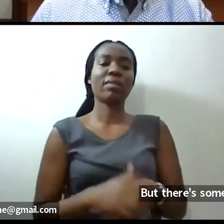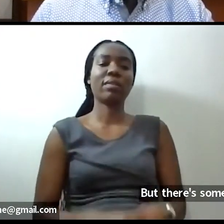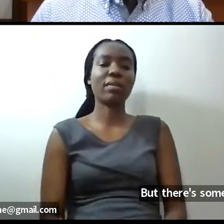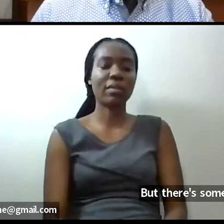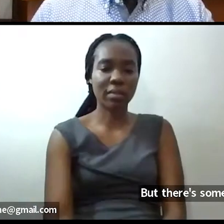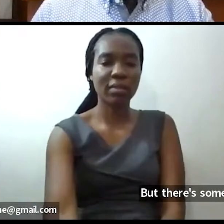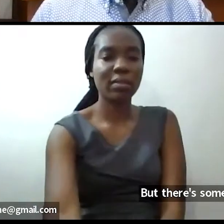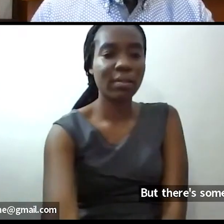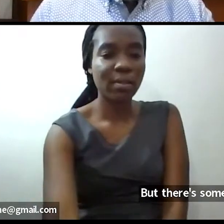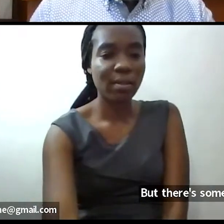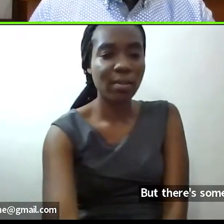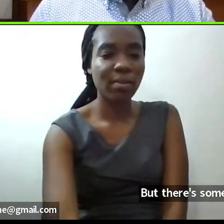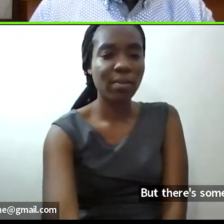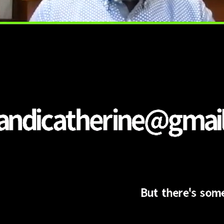markets?